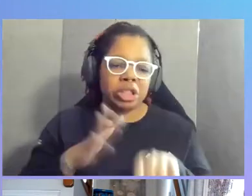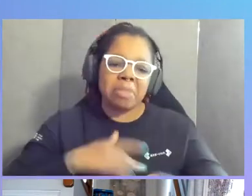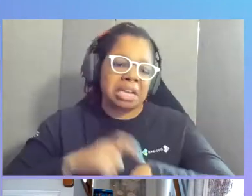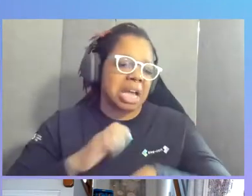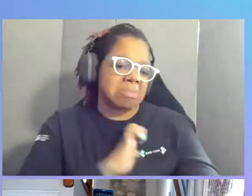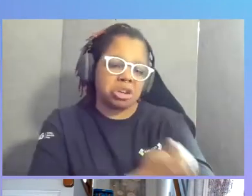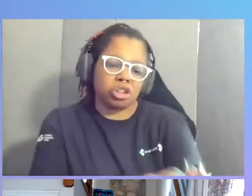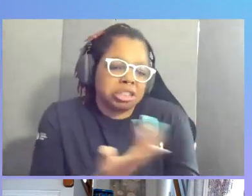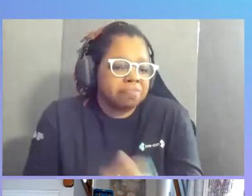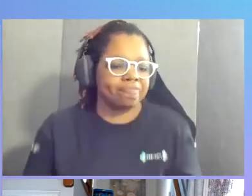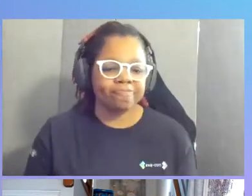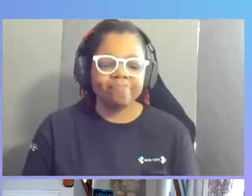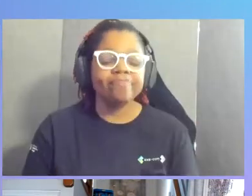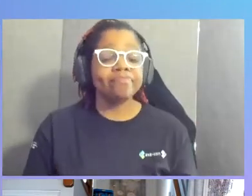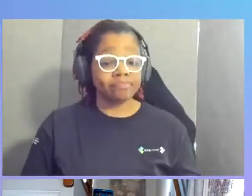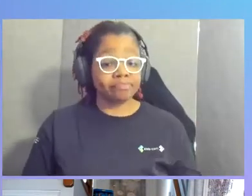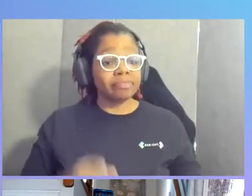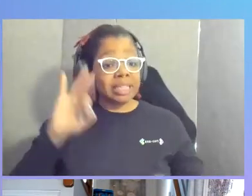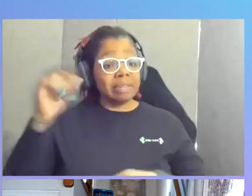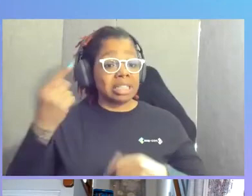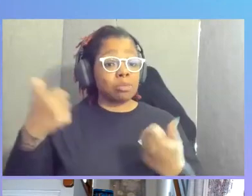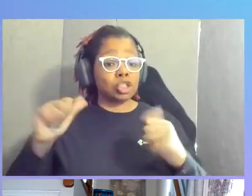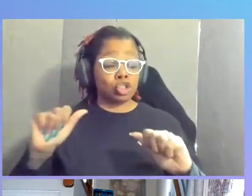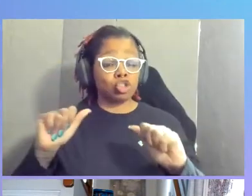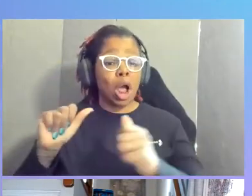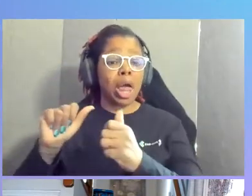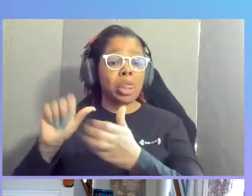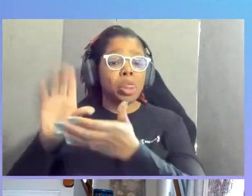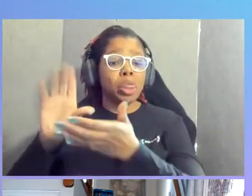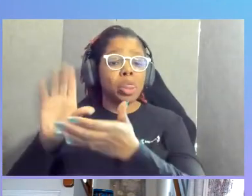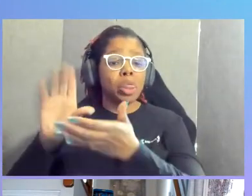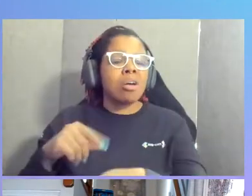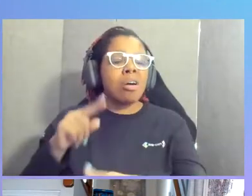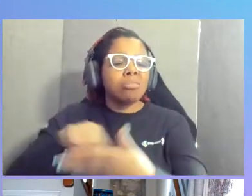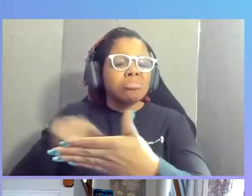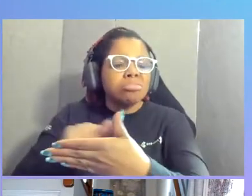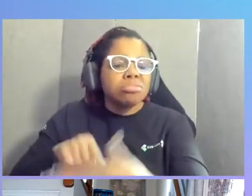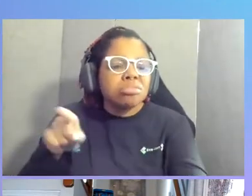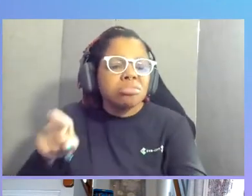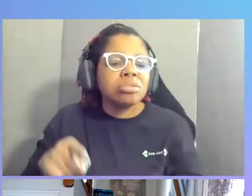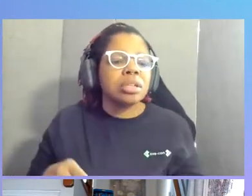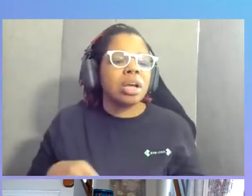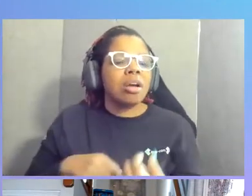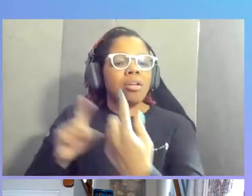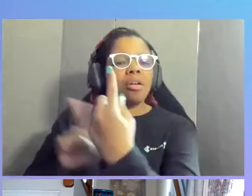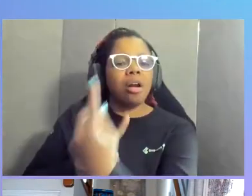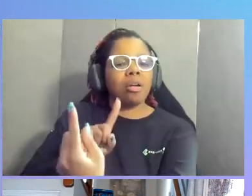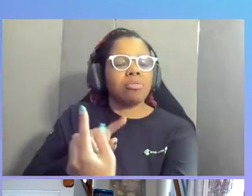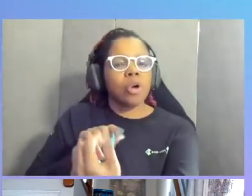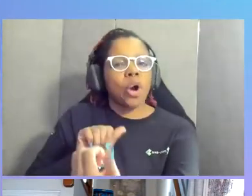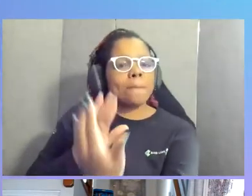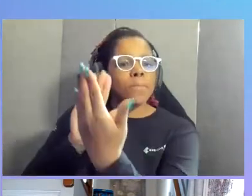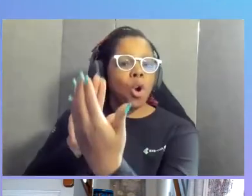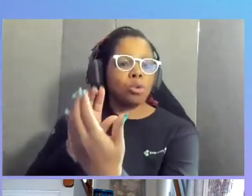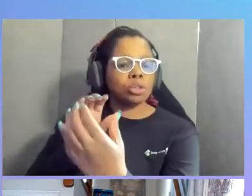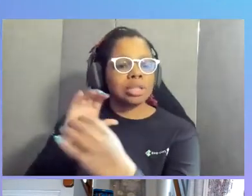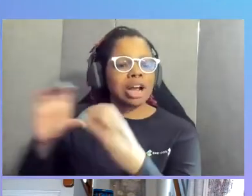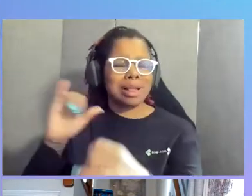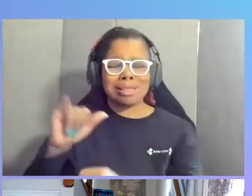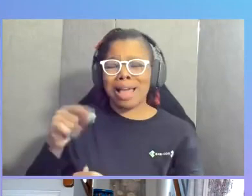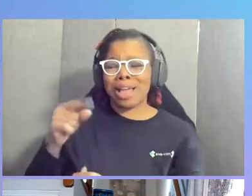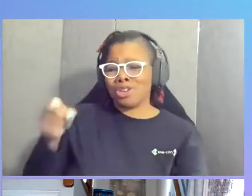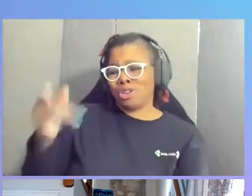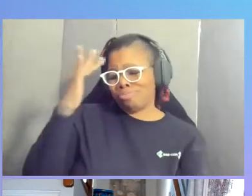energy. If someone's trying to put you down or belittle you or approach a conversation as though they are more intelligent than